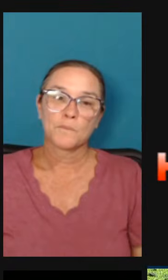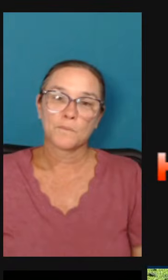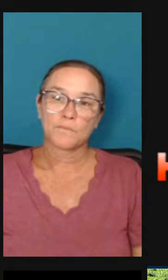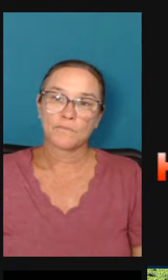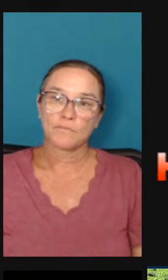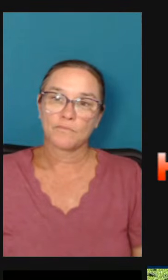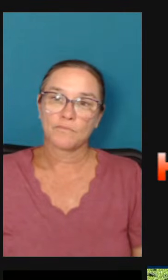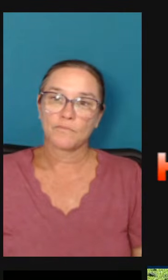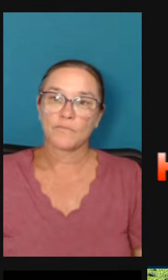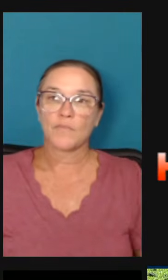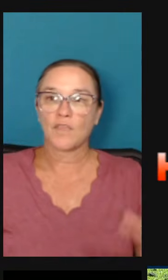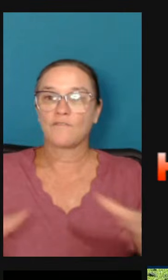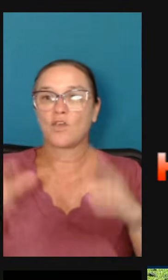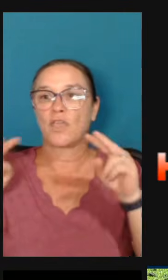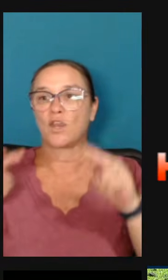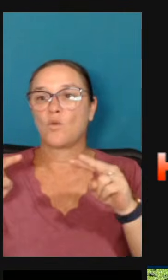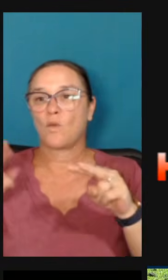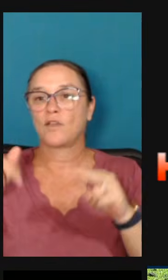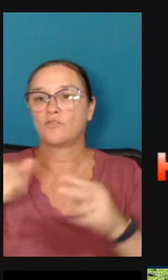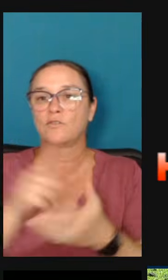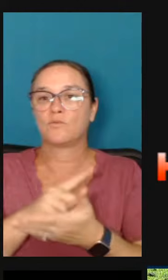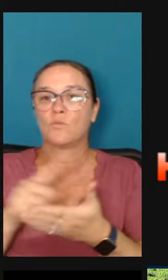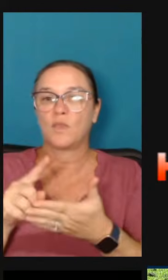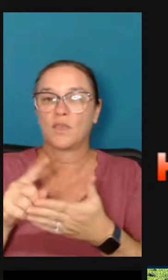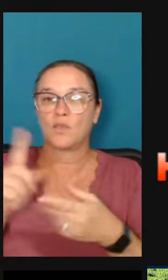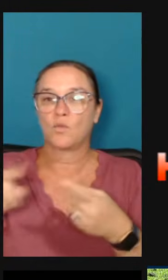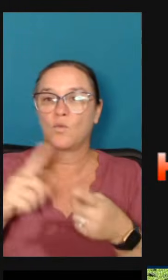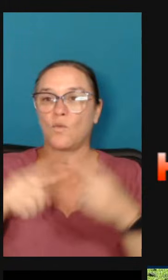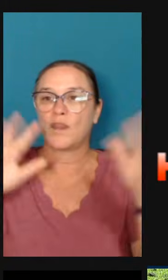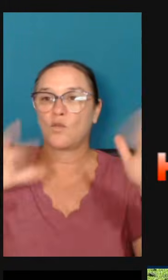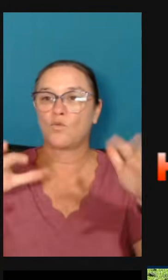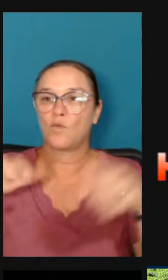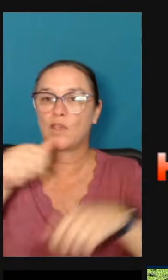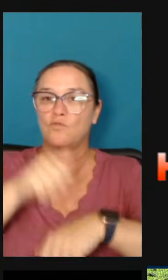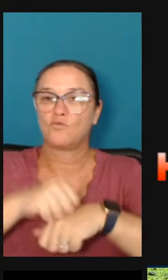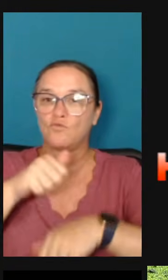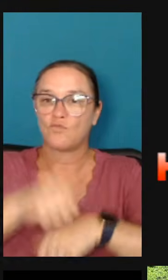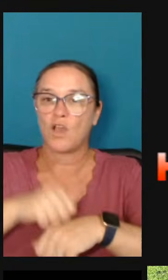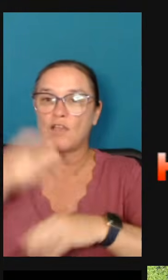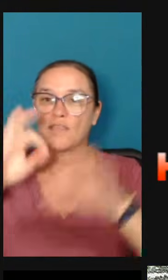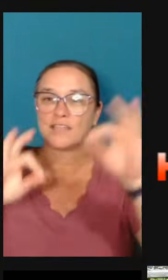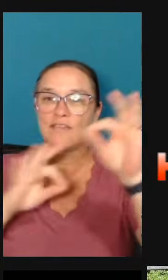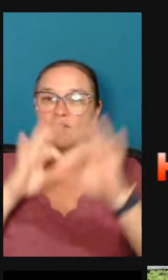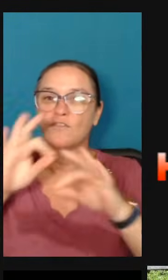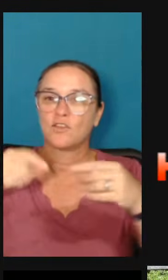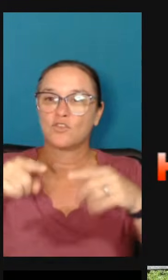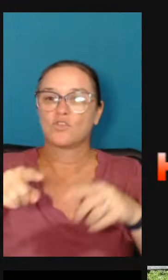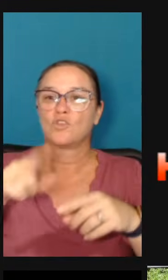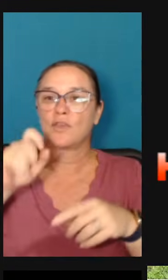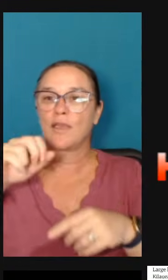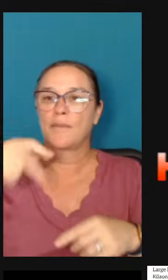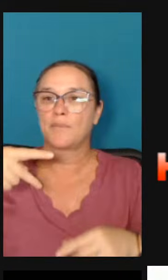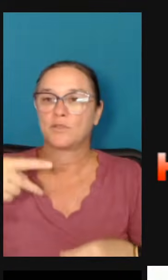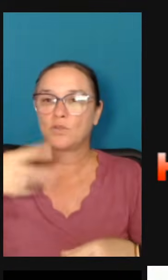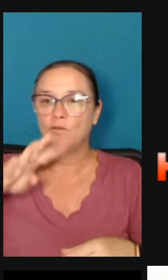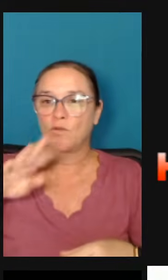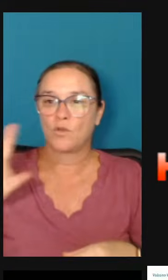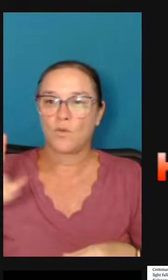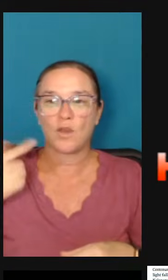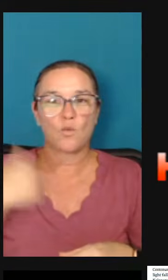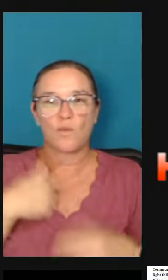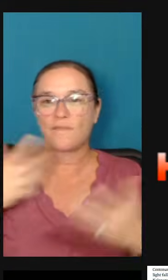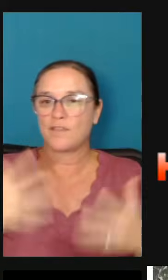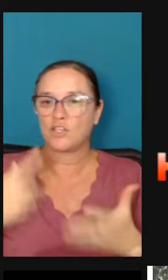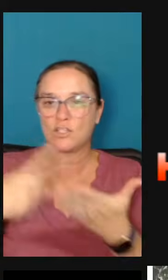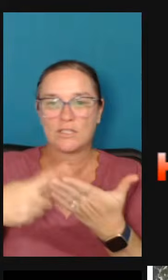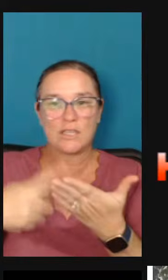And Volcano Watch this week is When It Rained Rocks, Tephra Fall during episode 41. We've talked about all of this already, so